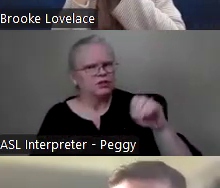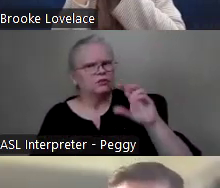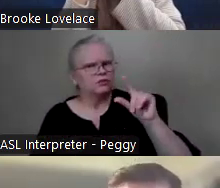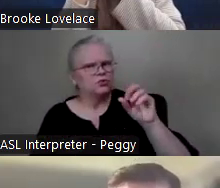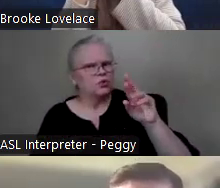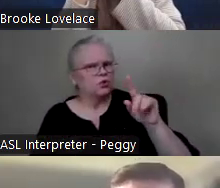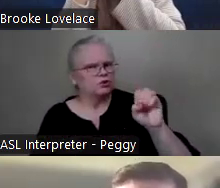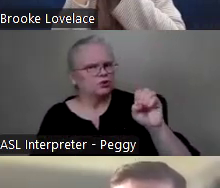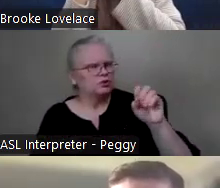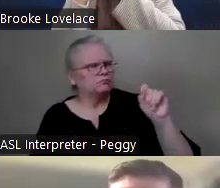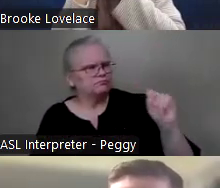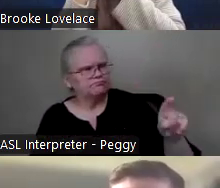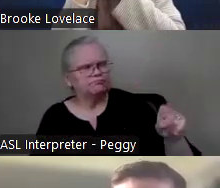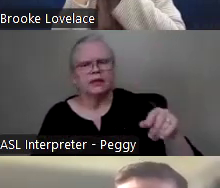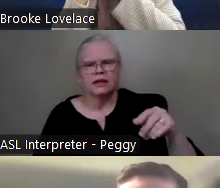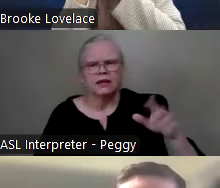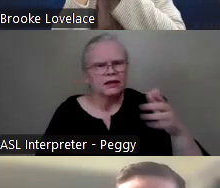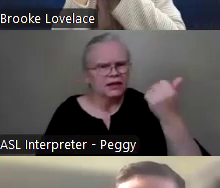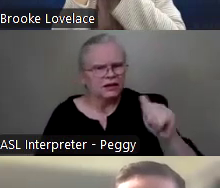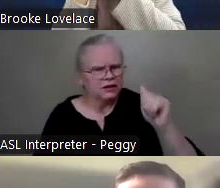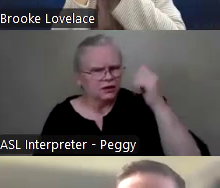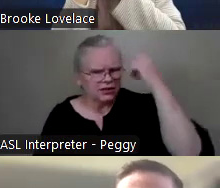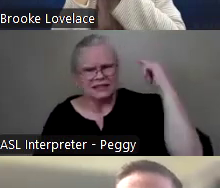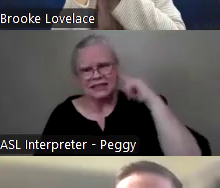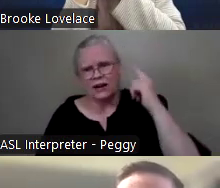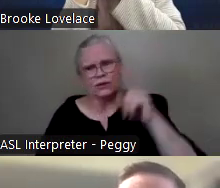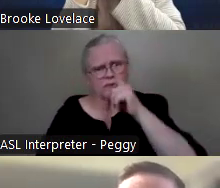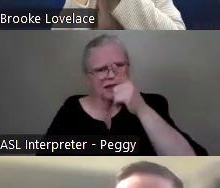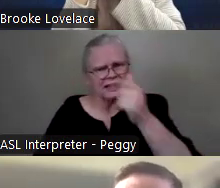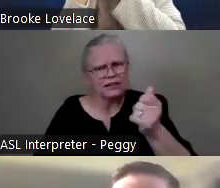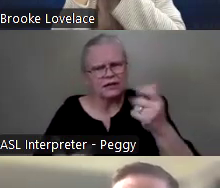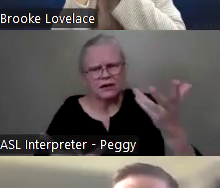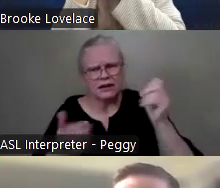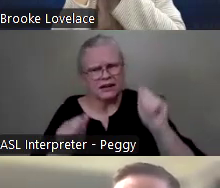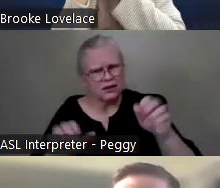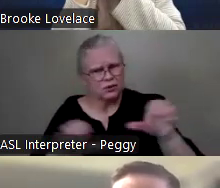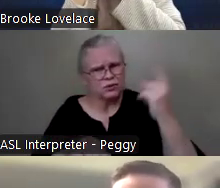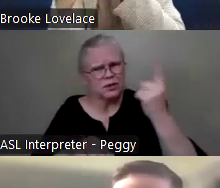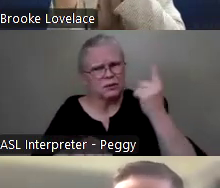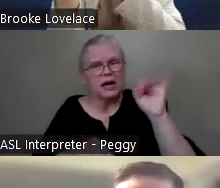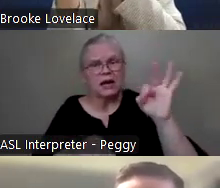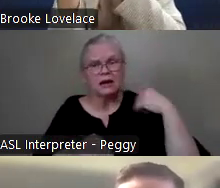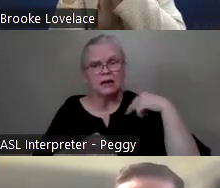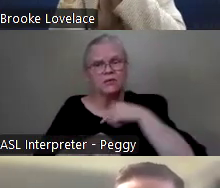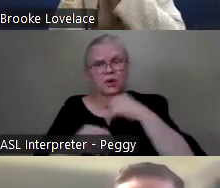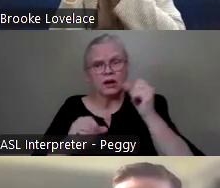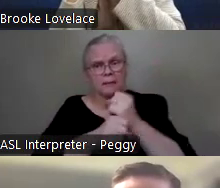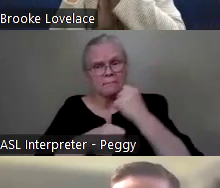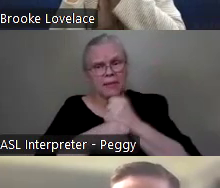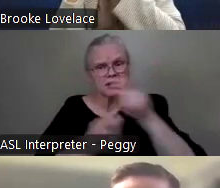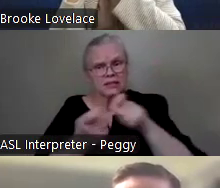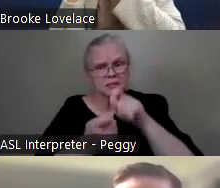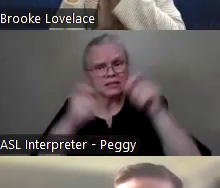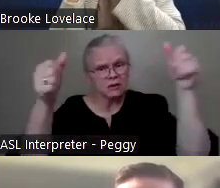more because that sounds really interesting, but do you know off the top of your head, could you do something along the lines of if we were going to either make a specific